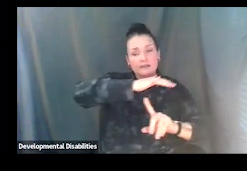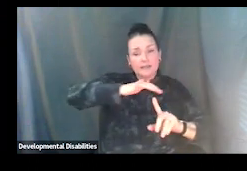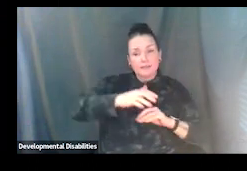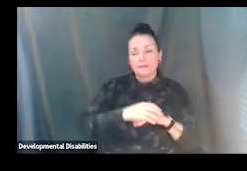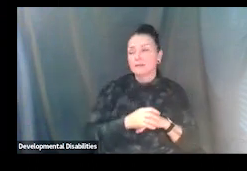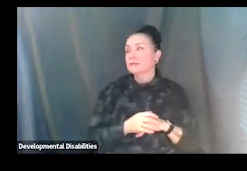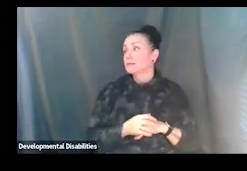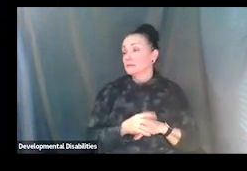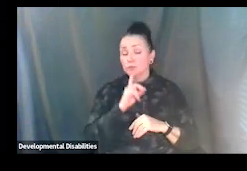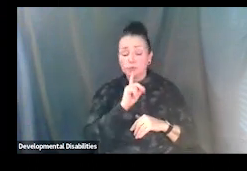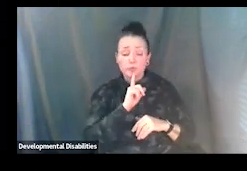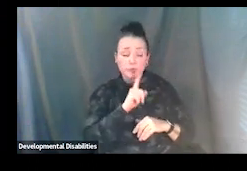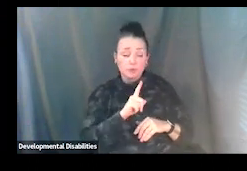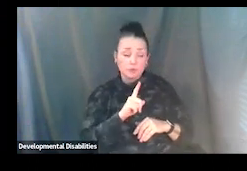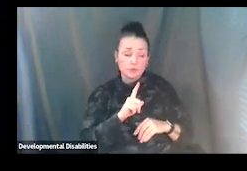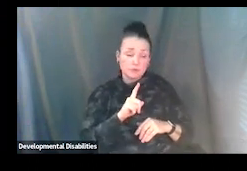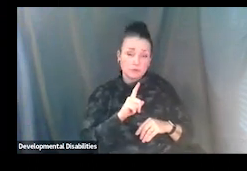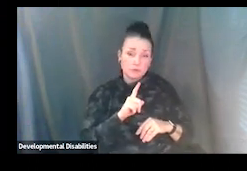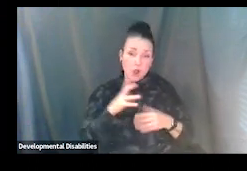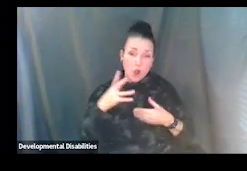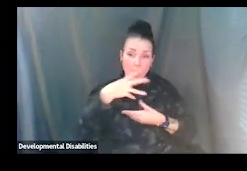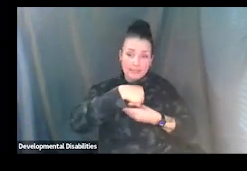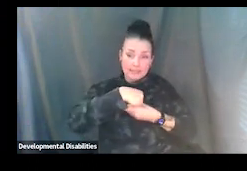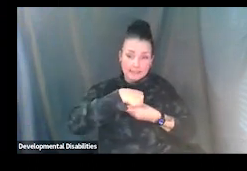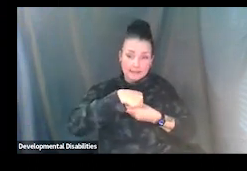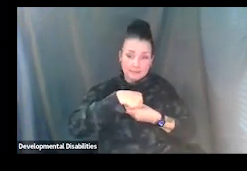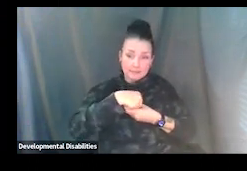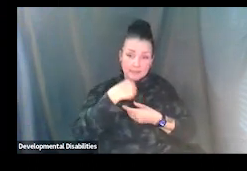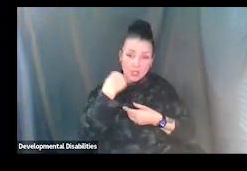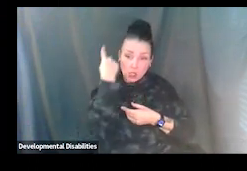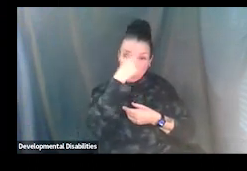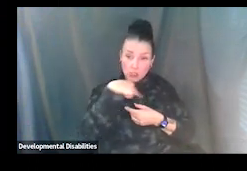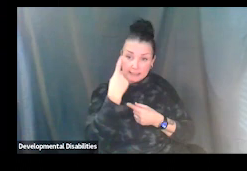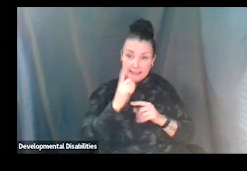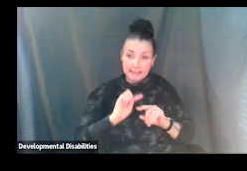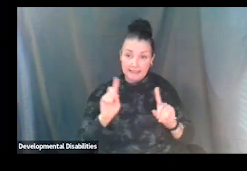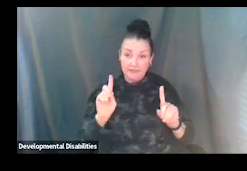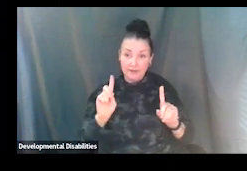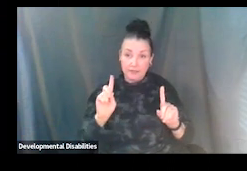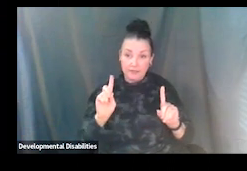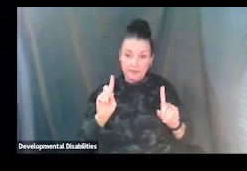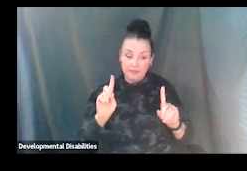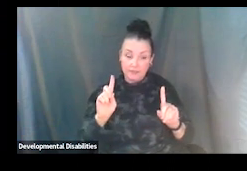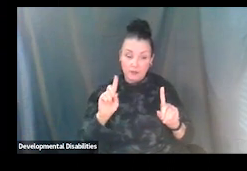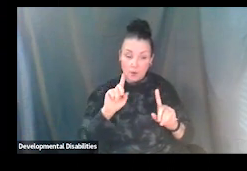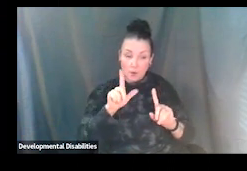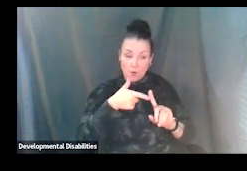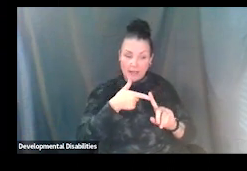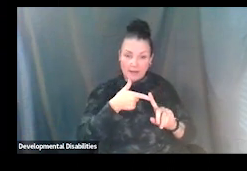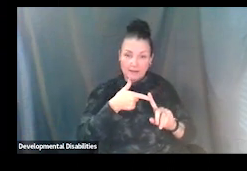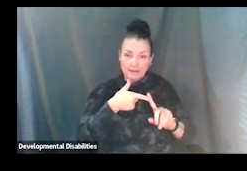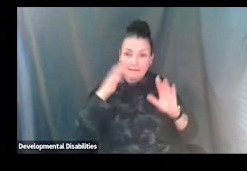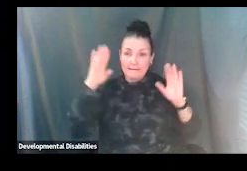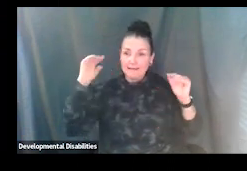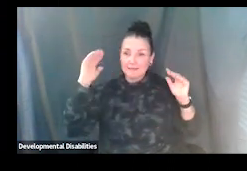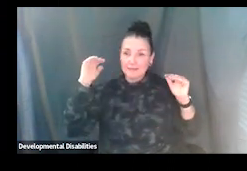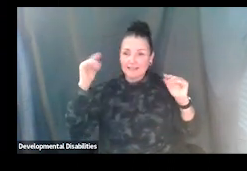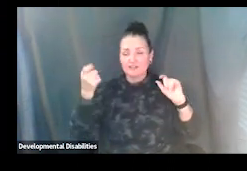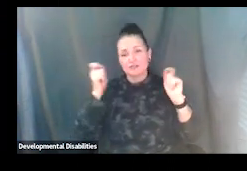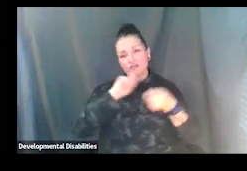any condition, autism, similarly, it's going to look different as the expectations change.